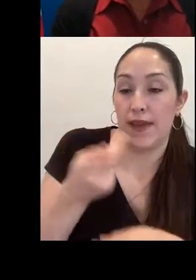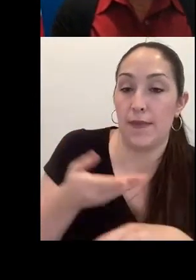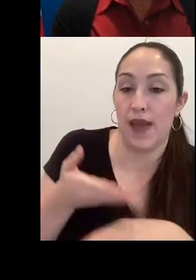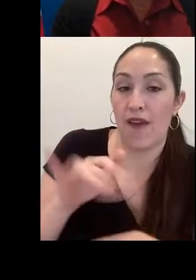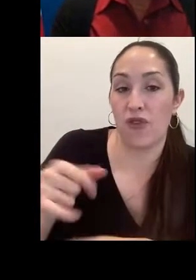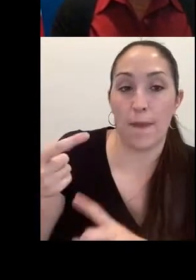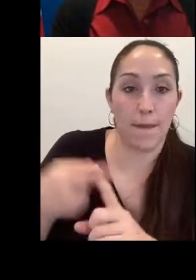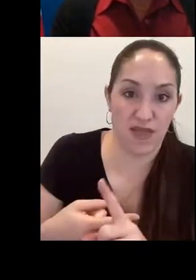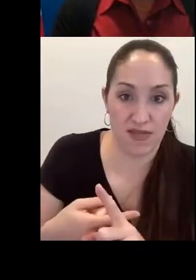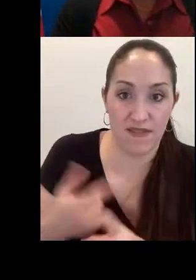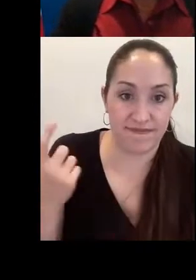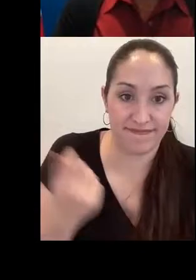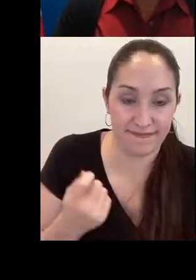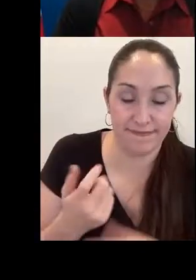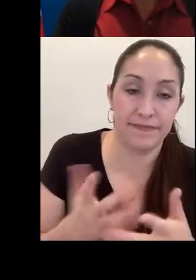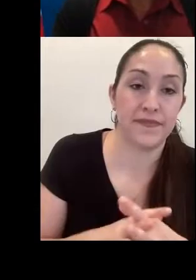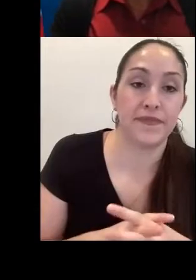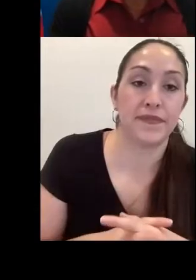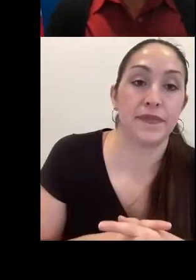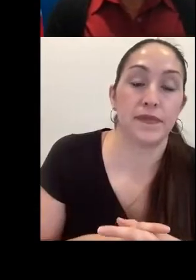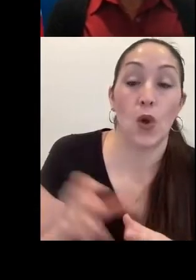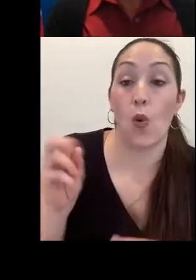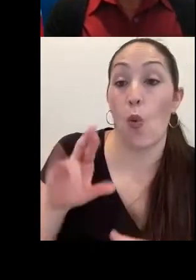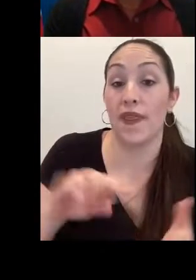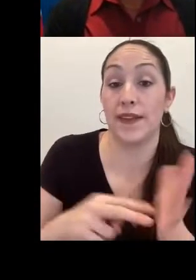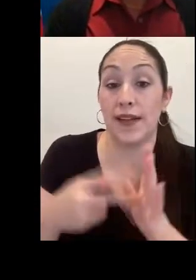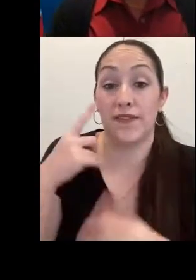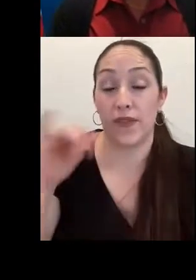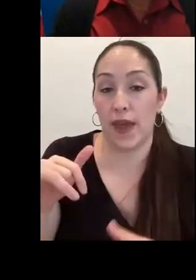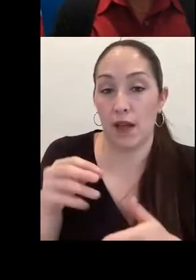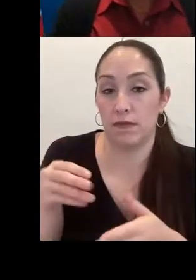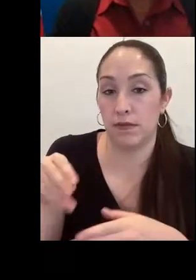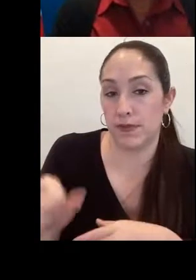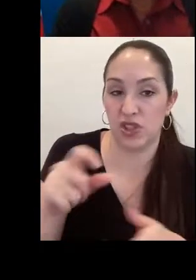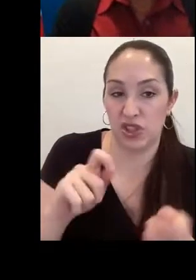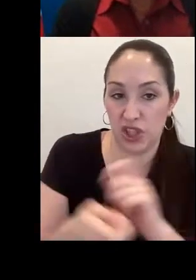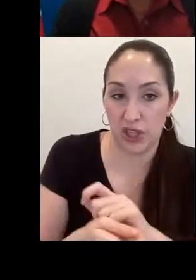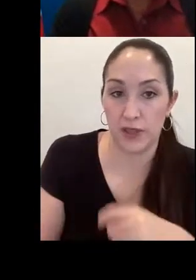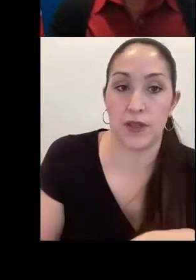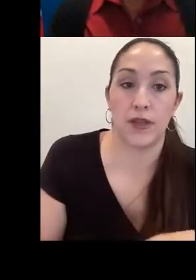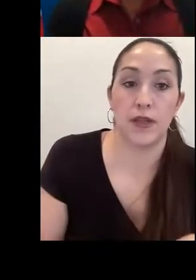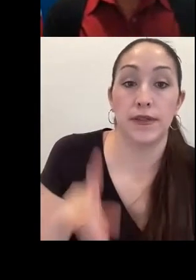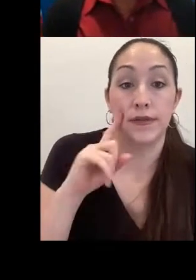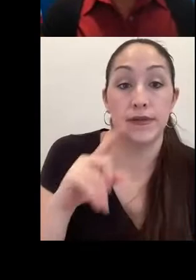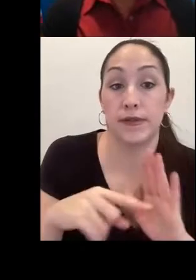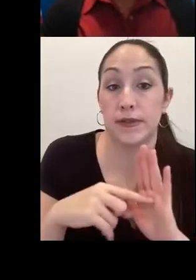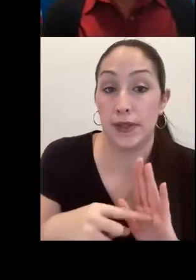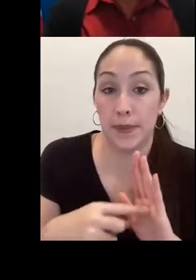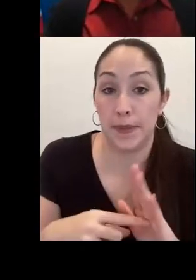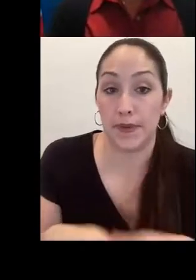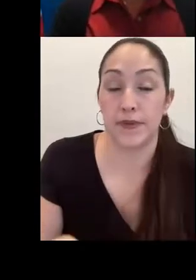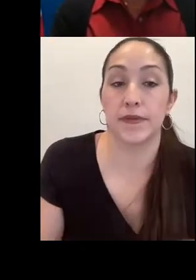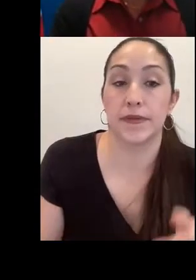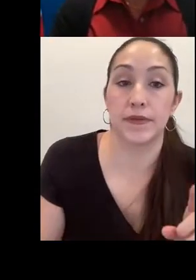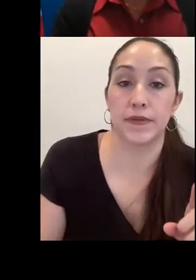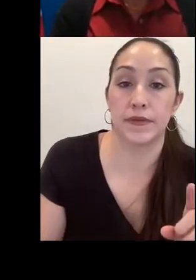In this example, SSA would exclude a distribution for a QDE not related to housing from the designated